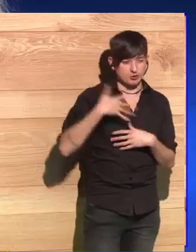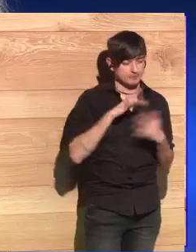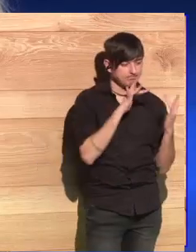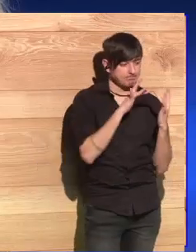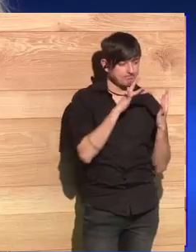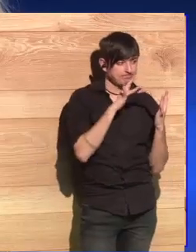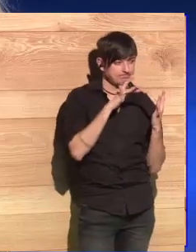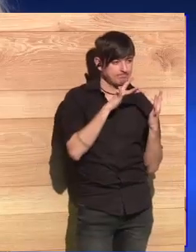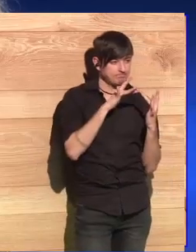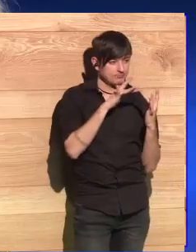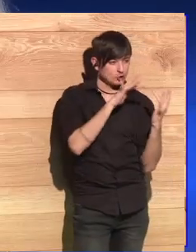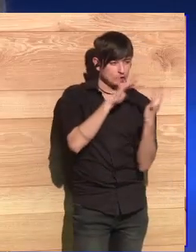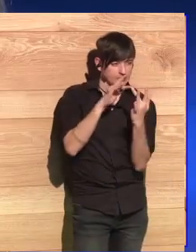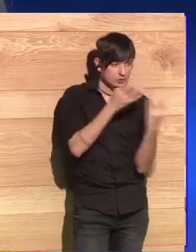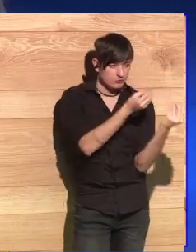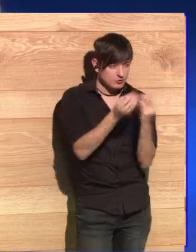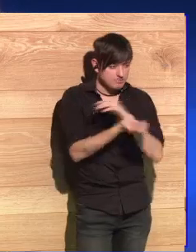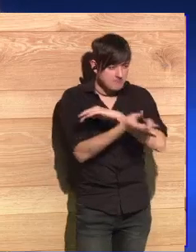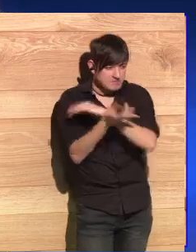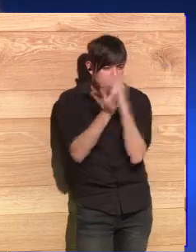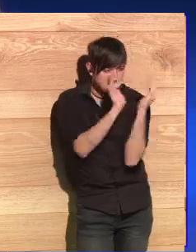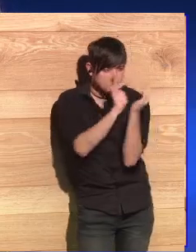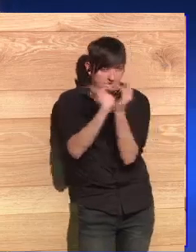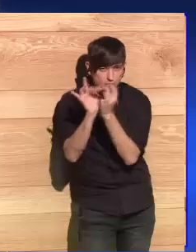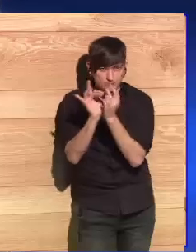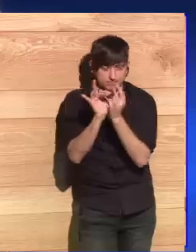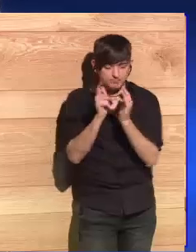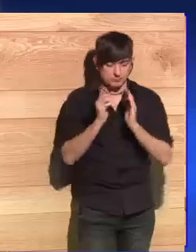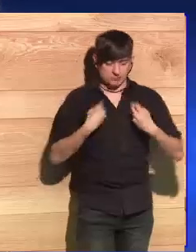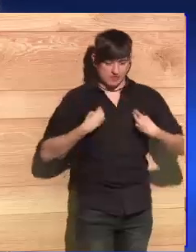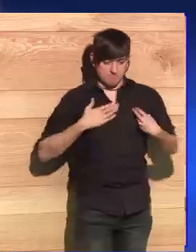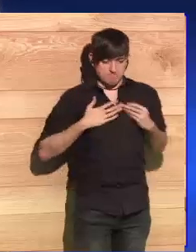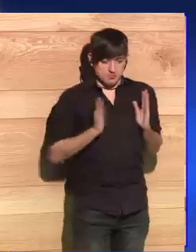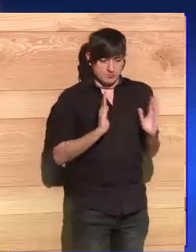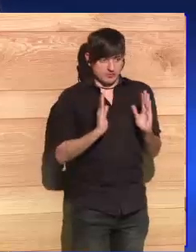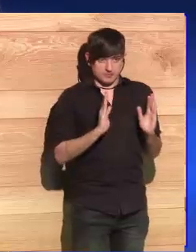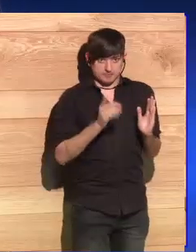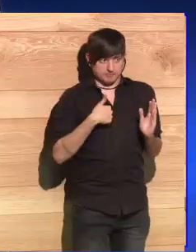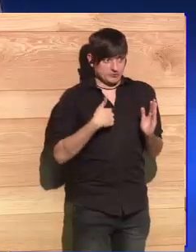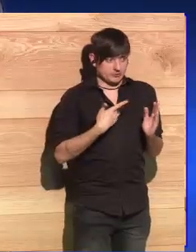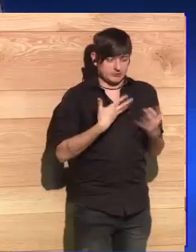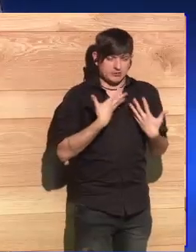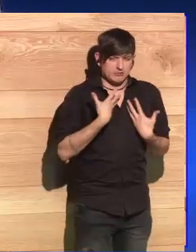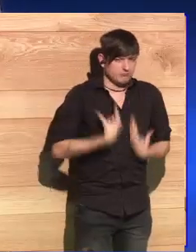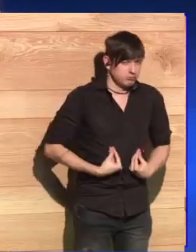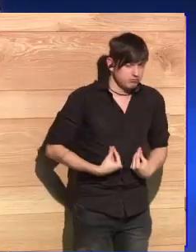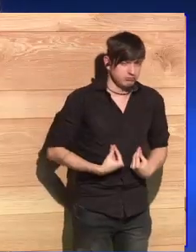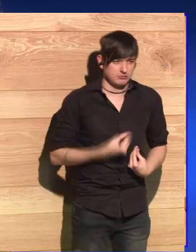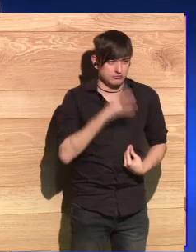at a time in my life where I was really depressed. Is one of the reasons I got into drugs, because I